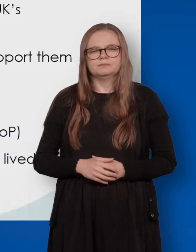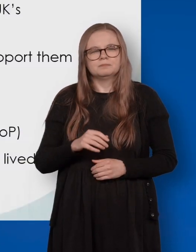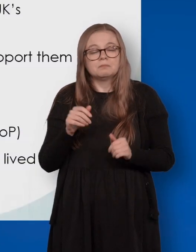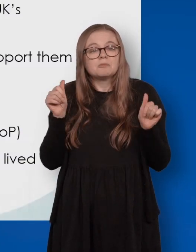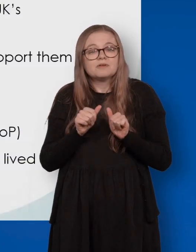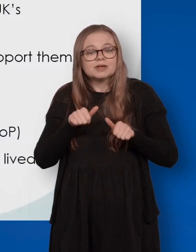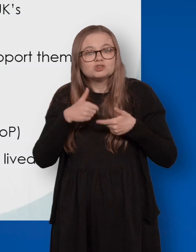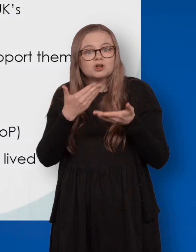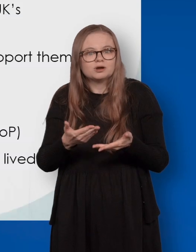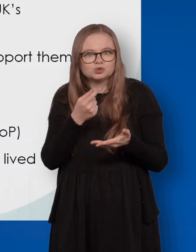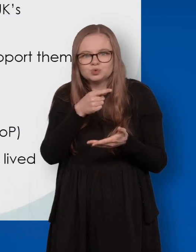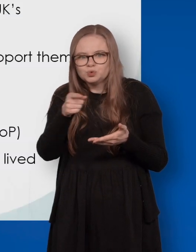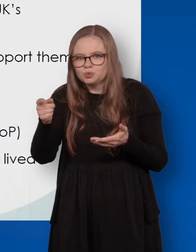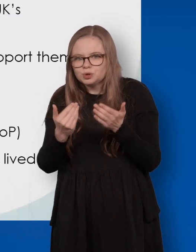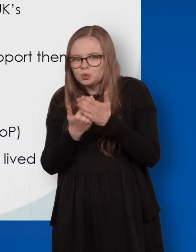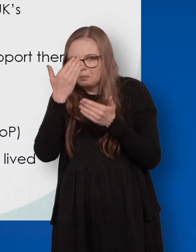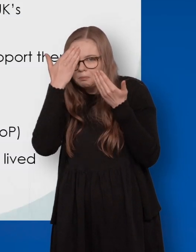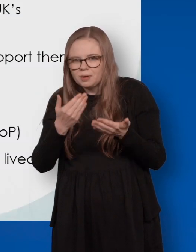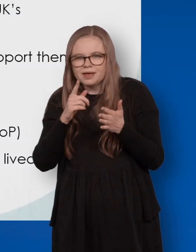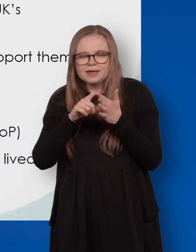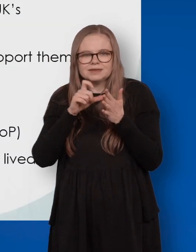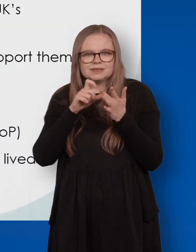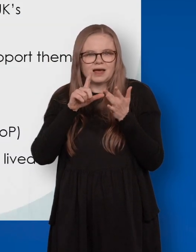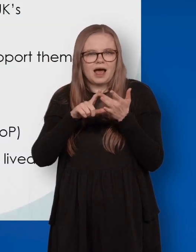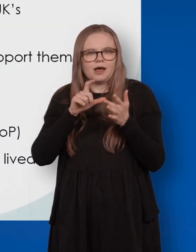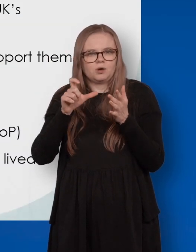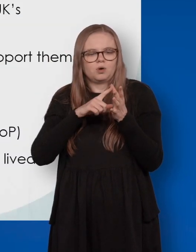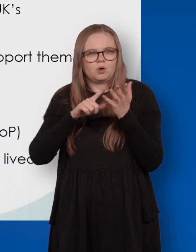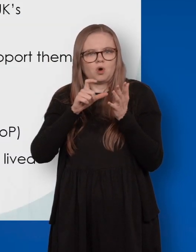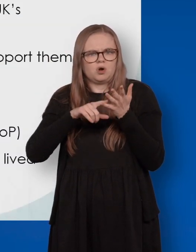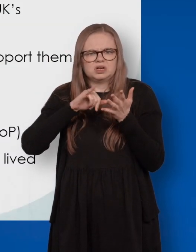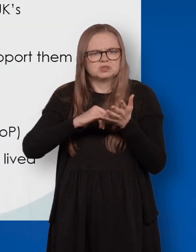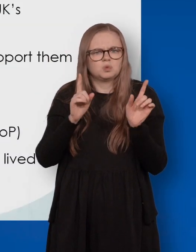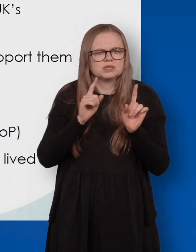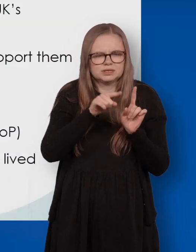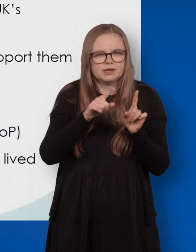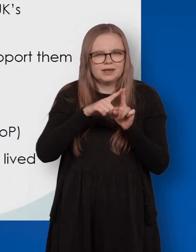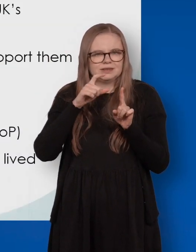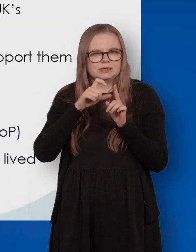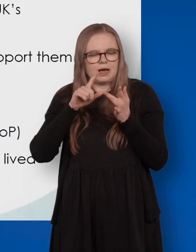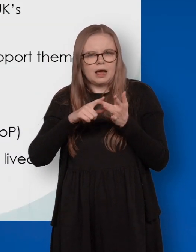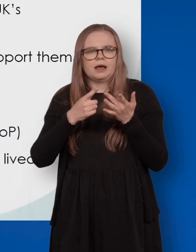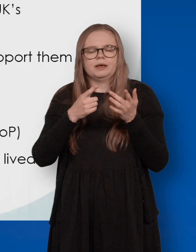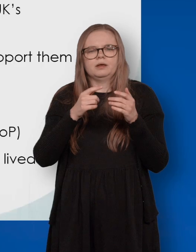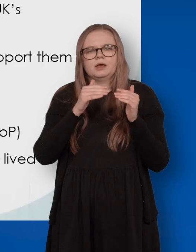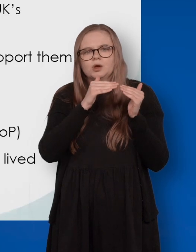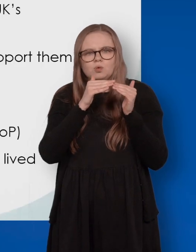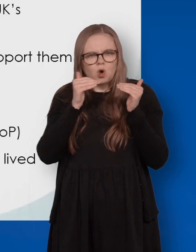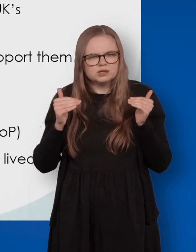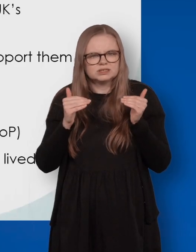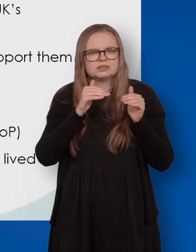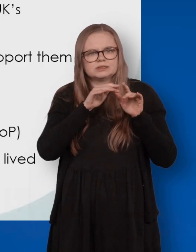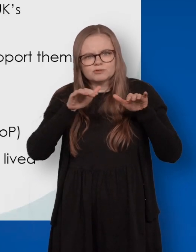introduction for those who are new to the EDI Caucus. So that's EDI meaning quality, diversity, and